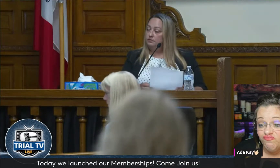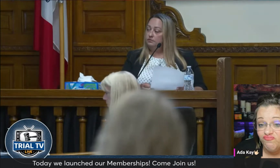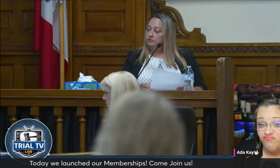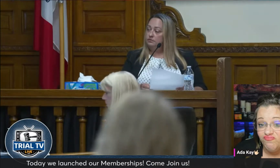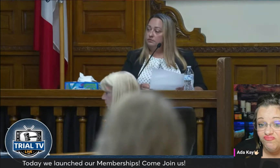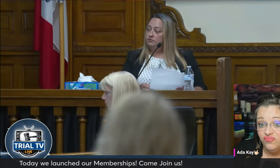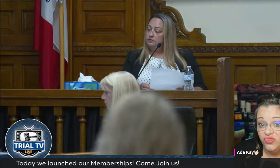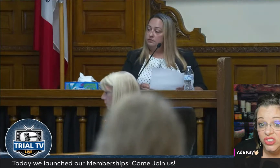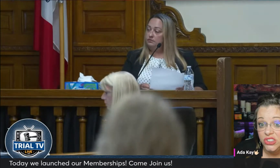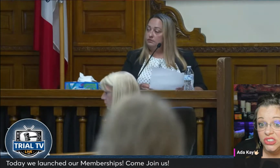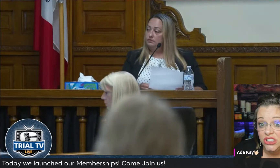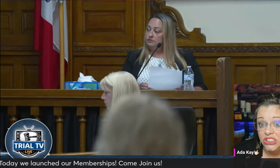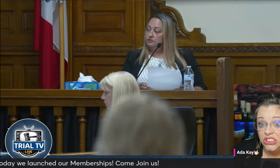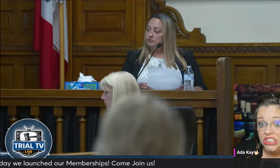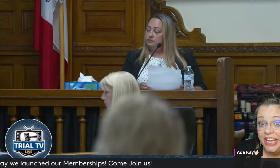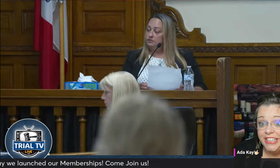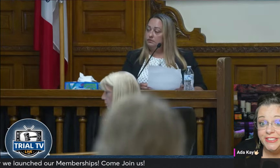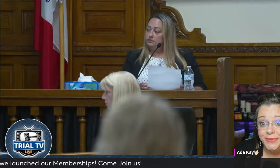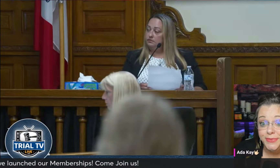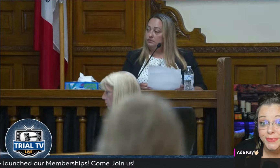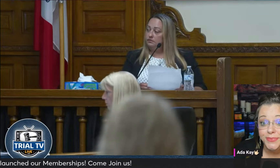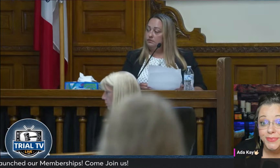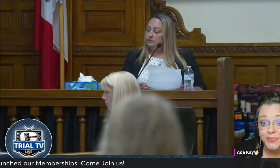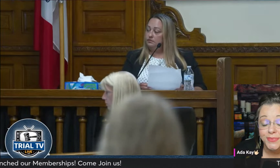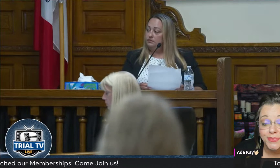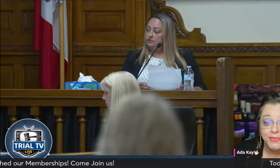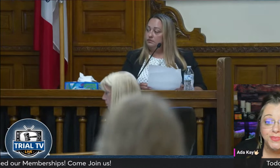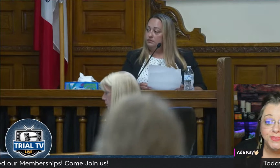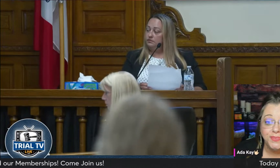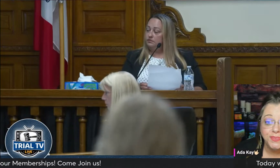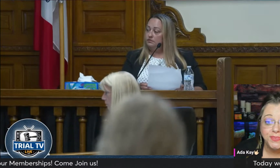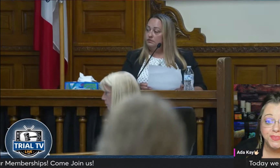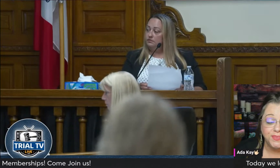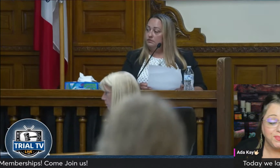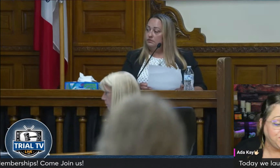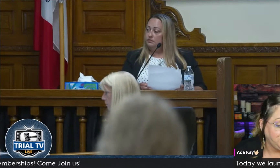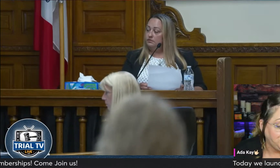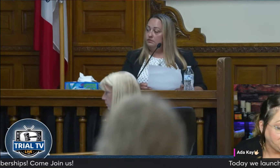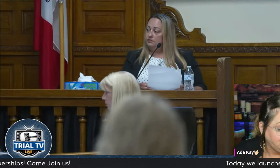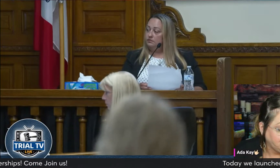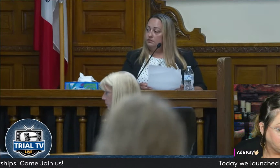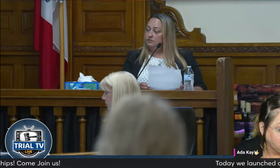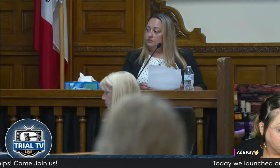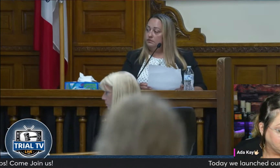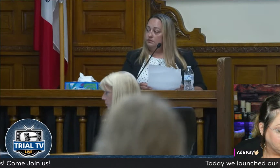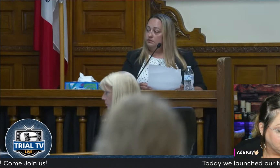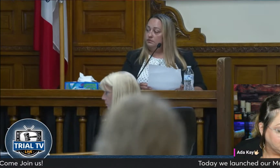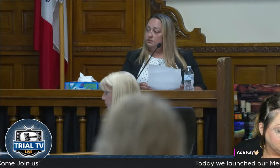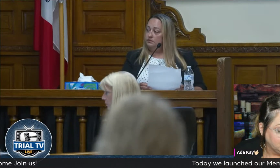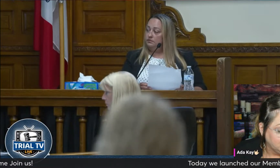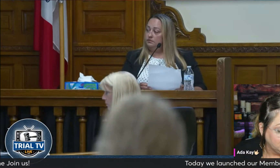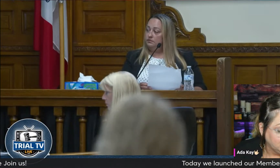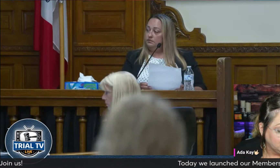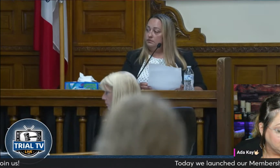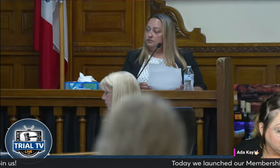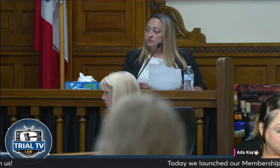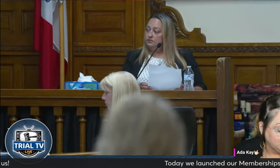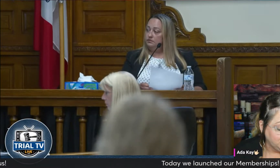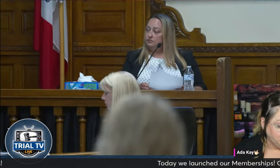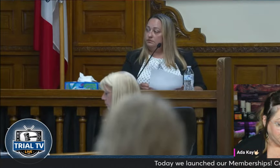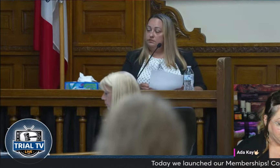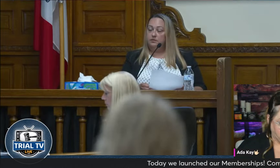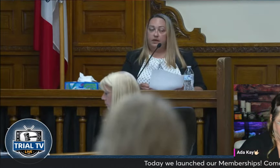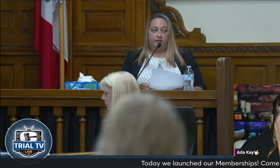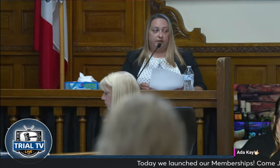Okay. But interestingly enough, you're not able to say that that was Tyler Dazey's blood,